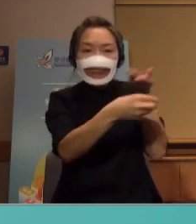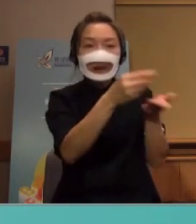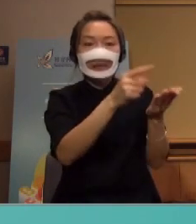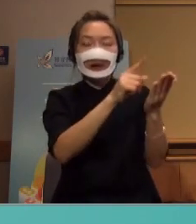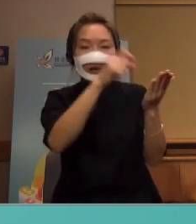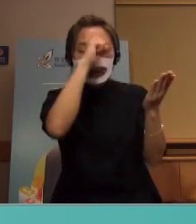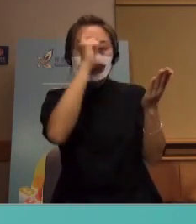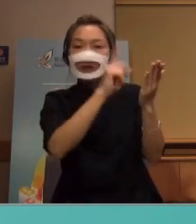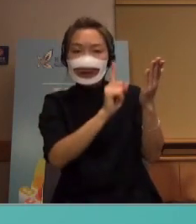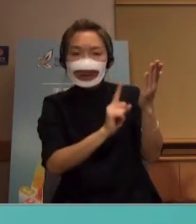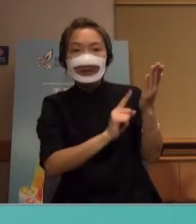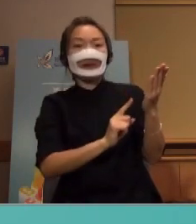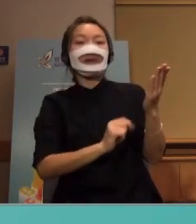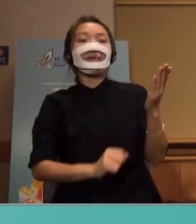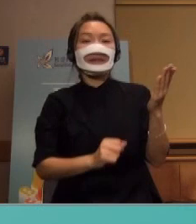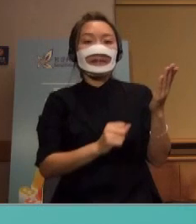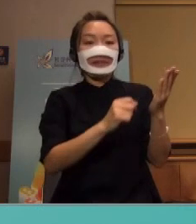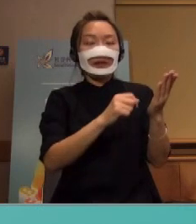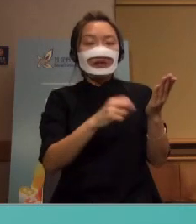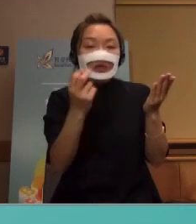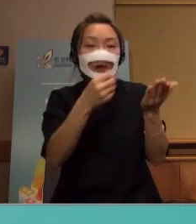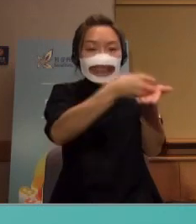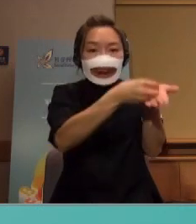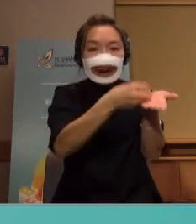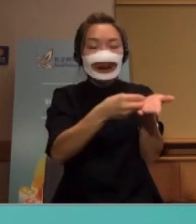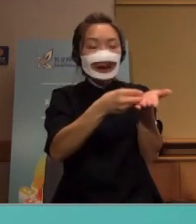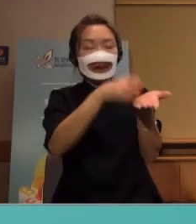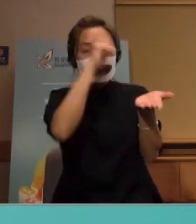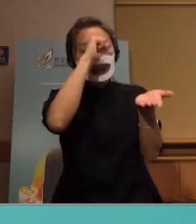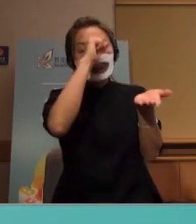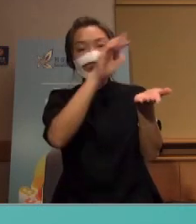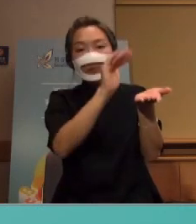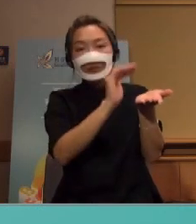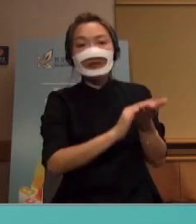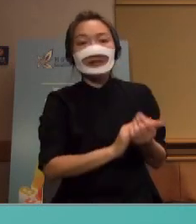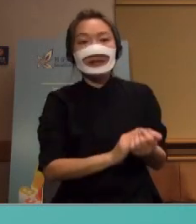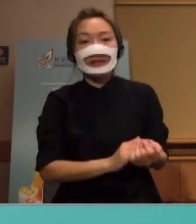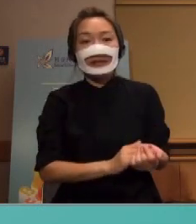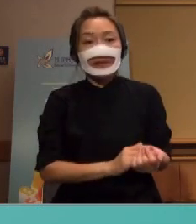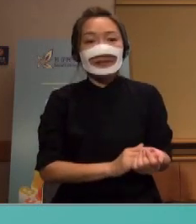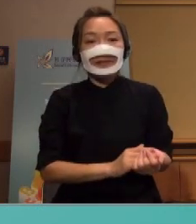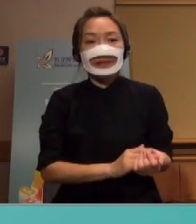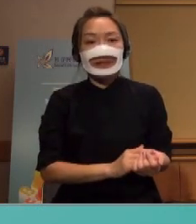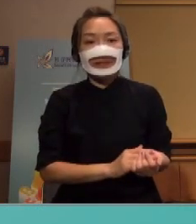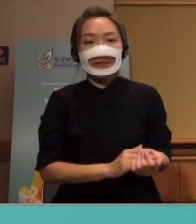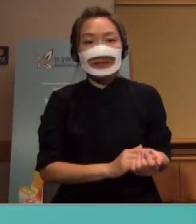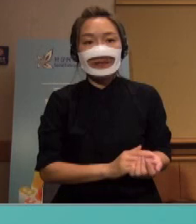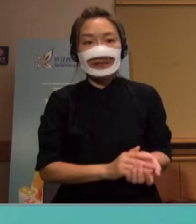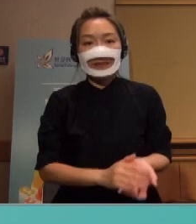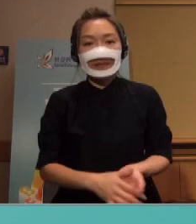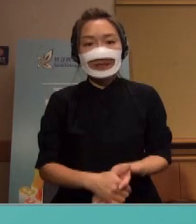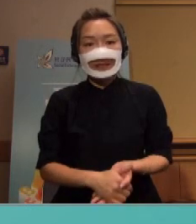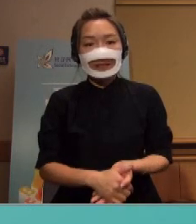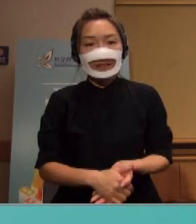There's a much larger topic we can talk about. You can do a Q&A on how CBDCs fit together. I'm just going to say that we actually have a